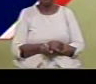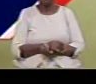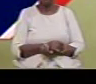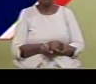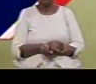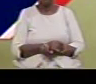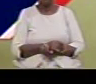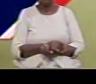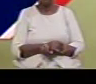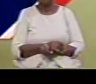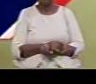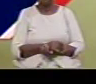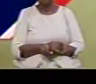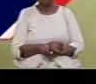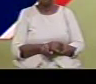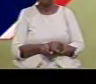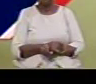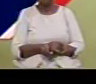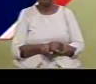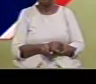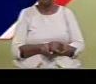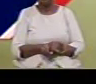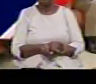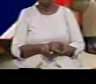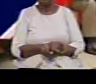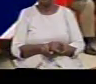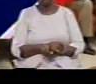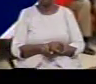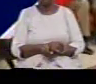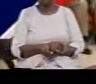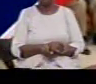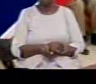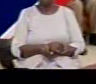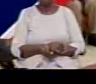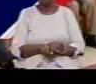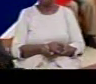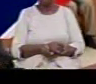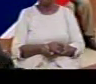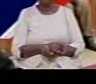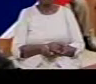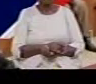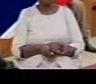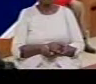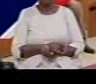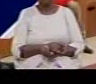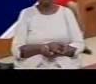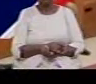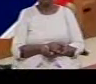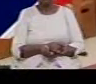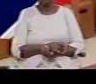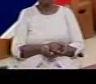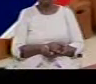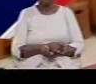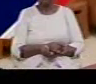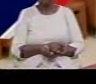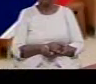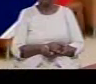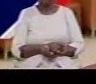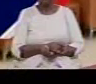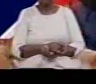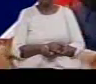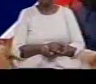from my front here that will recite the memory verse for us? "And the priest shall look on him